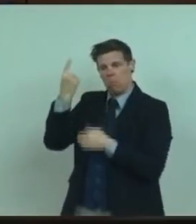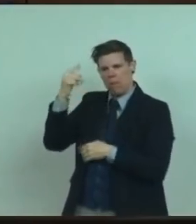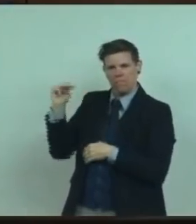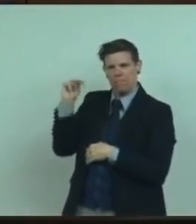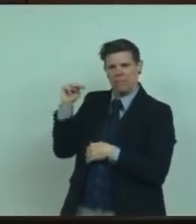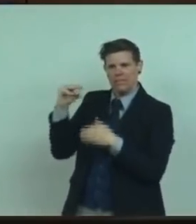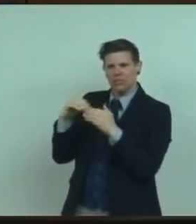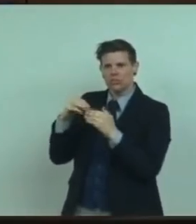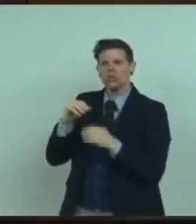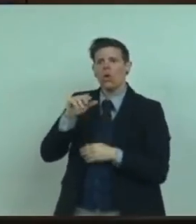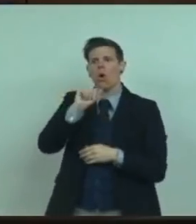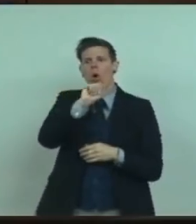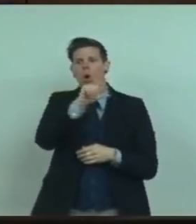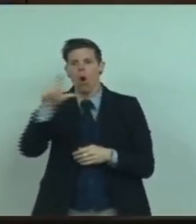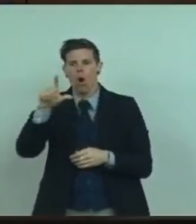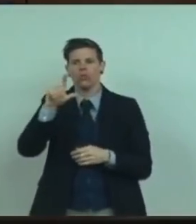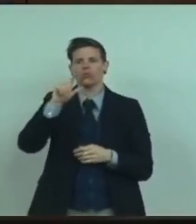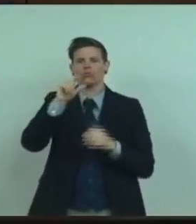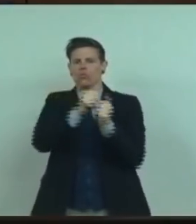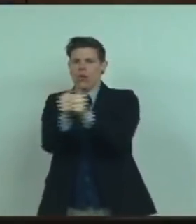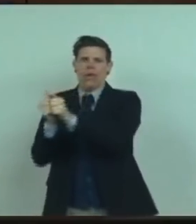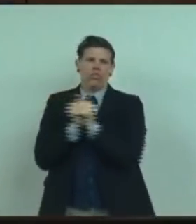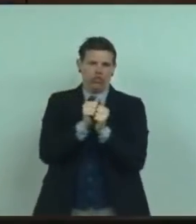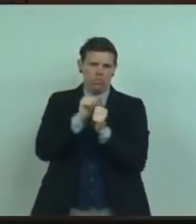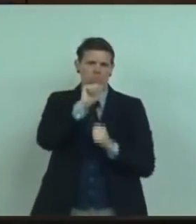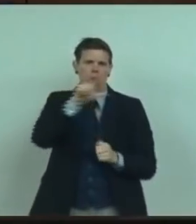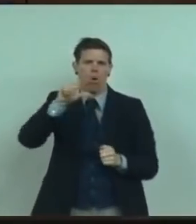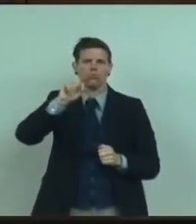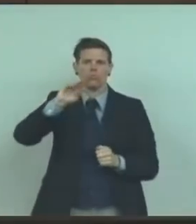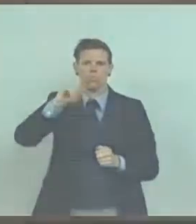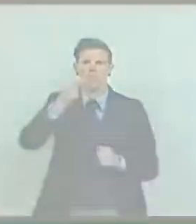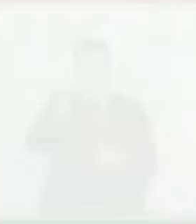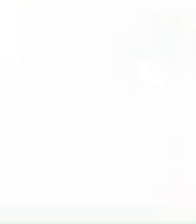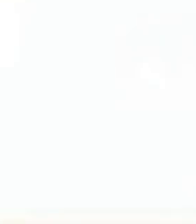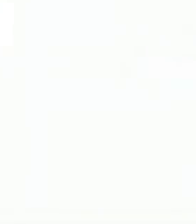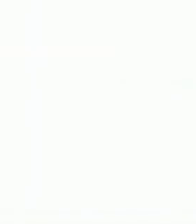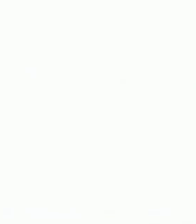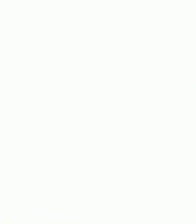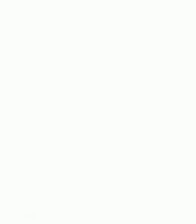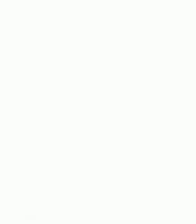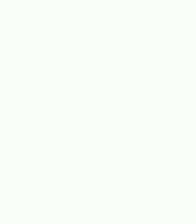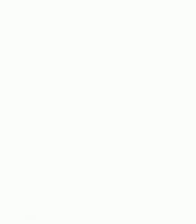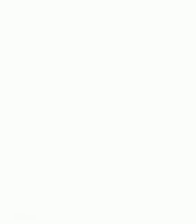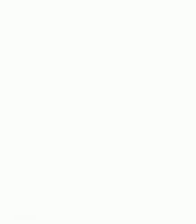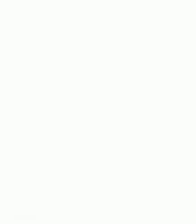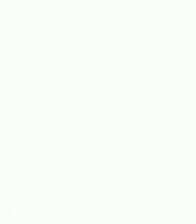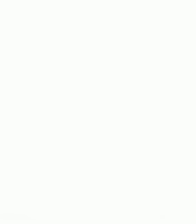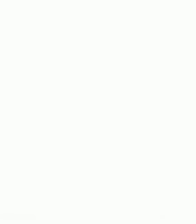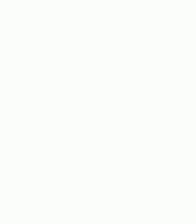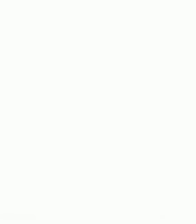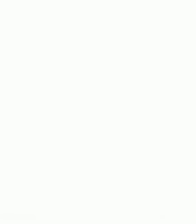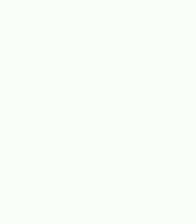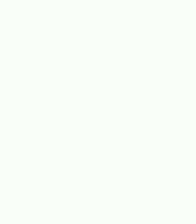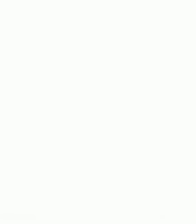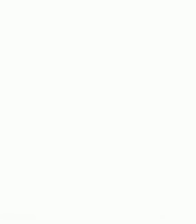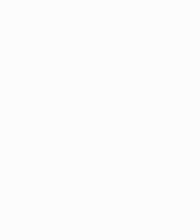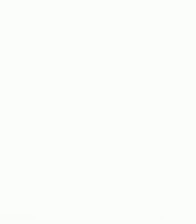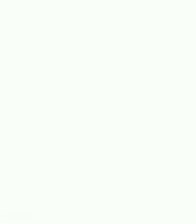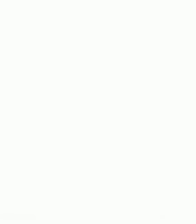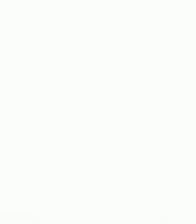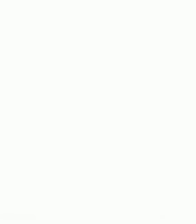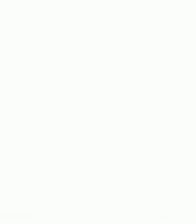altogether.nm.org. Please and thank you. I mean, when we all work together, we can take this very